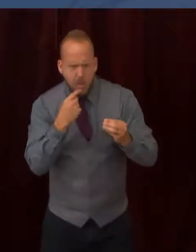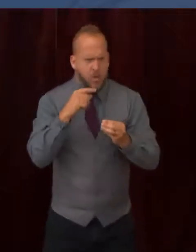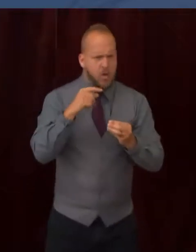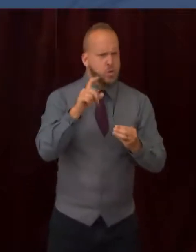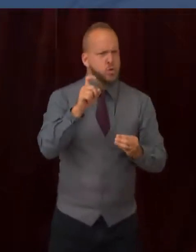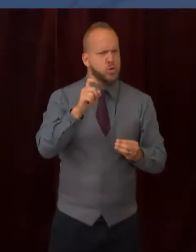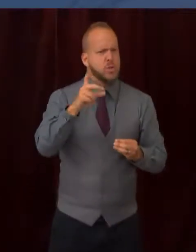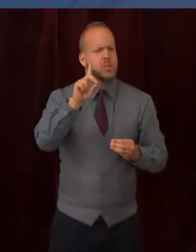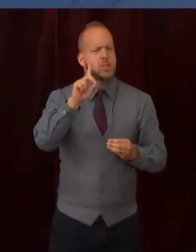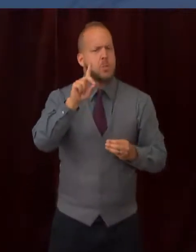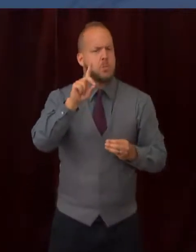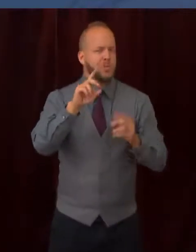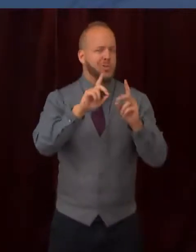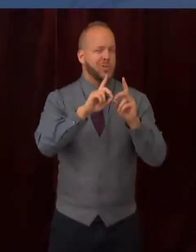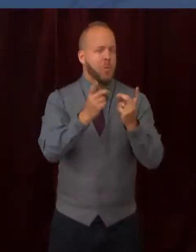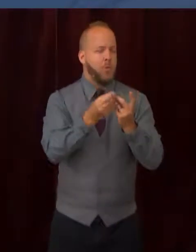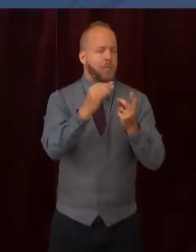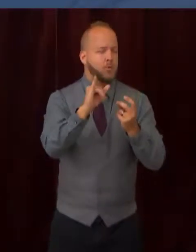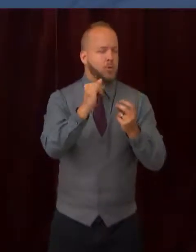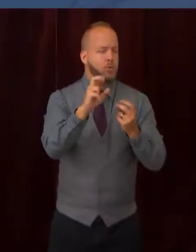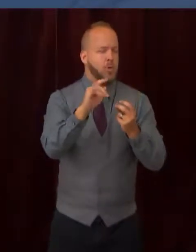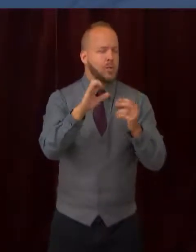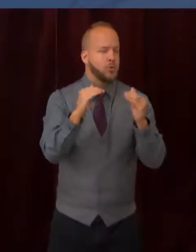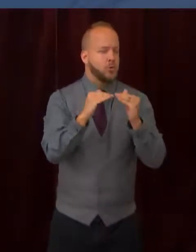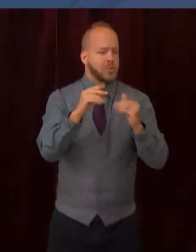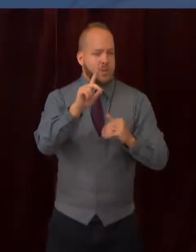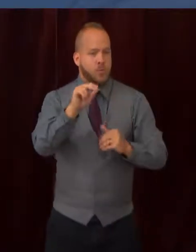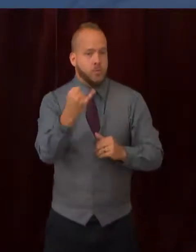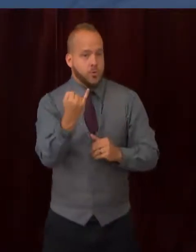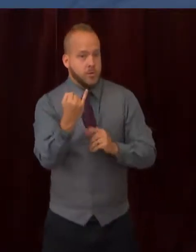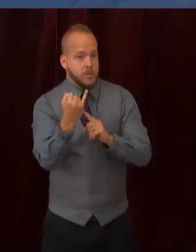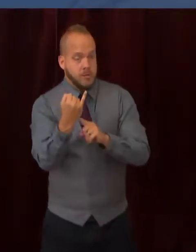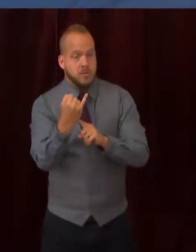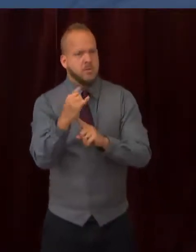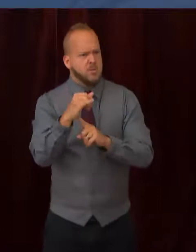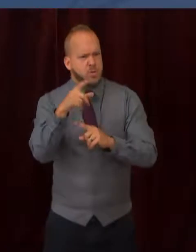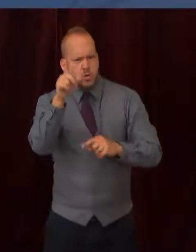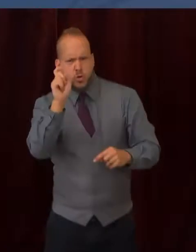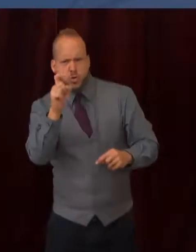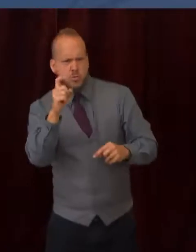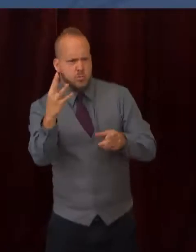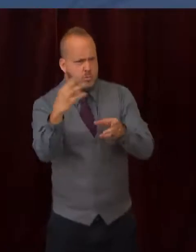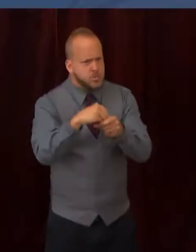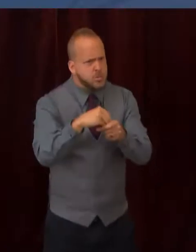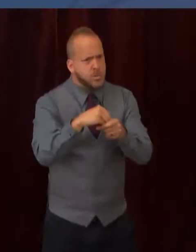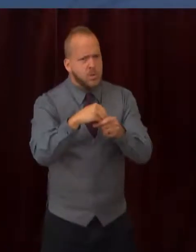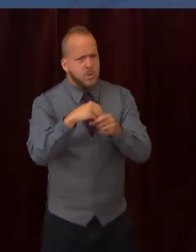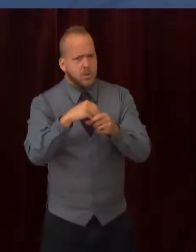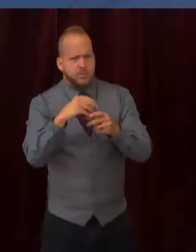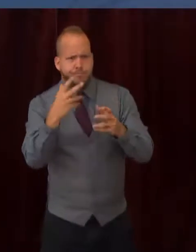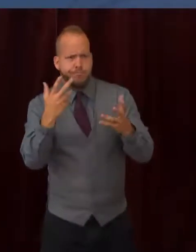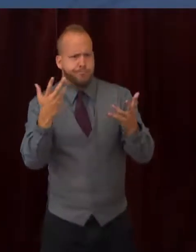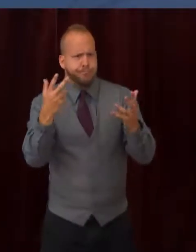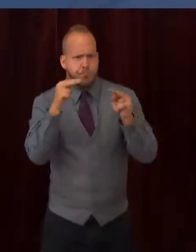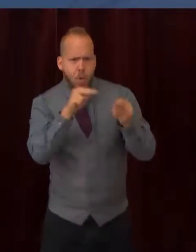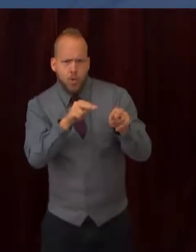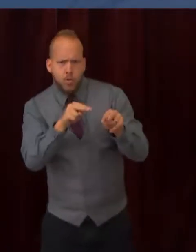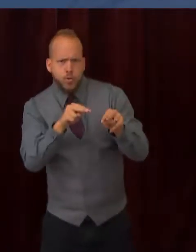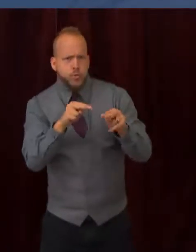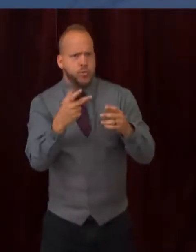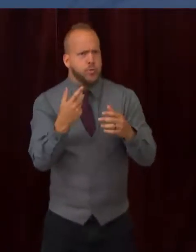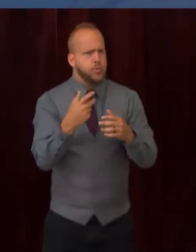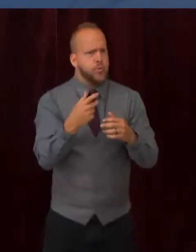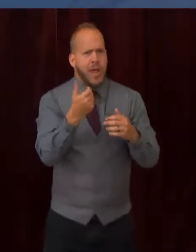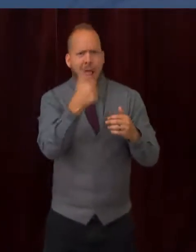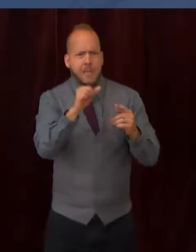at the federal level rather than referring cases to states and localities. I haven't thought through